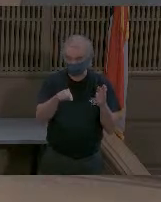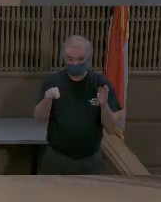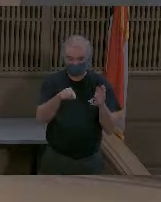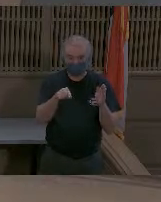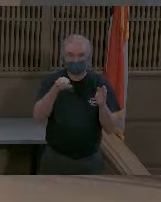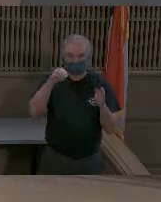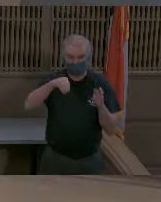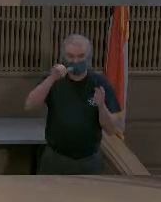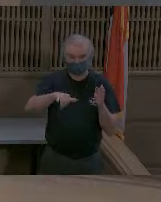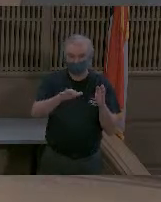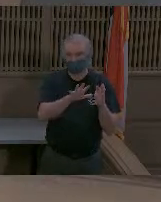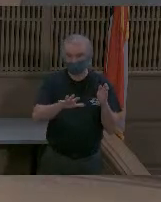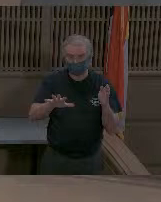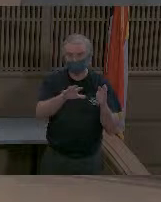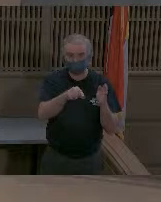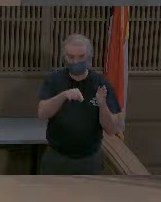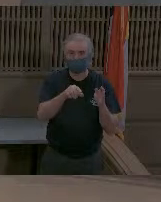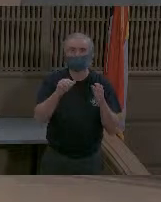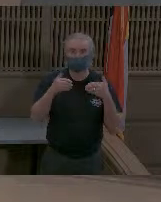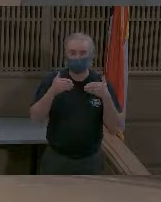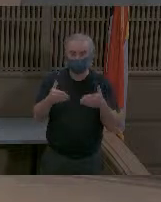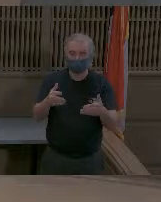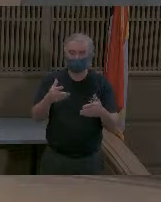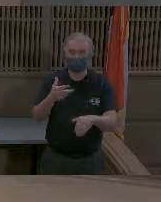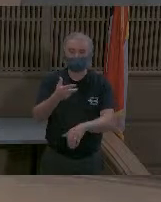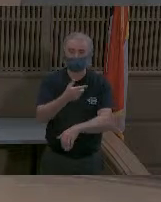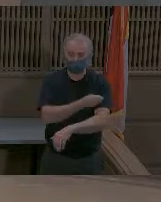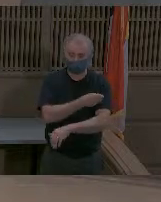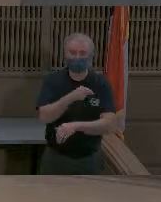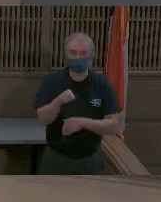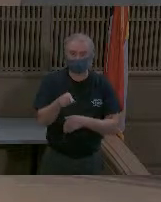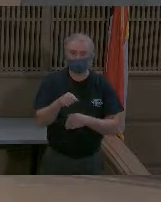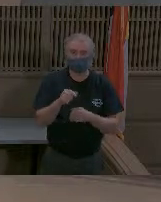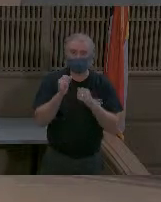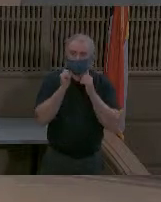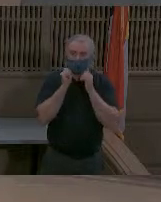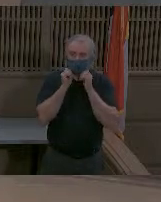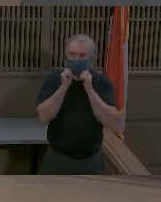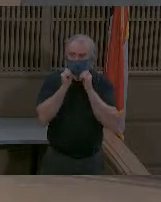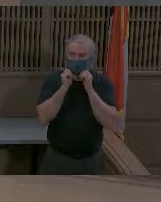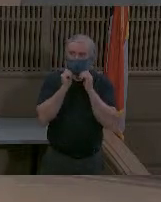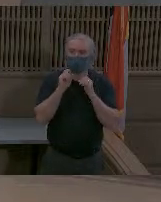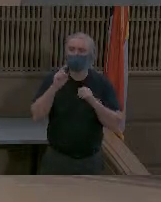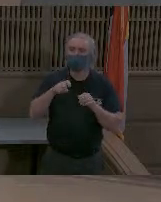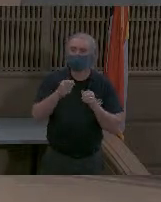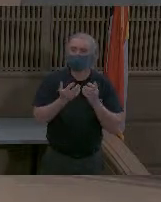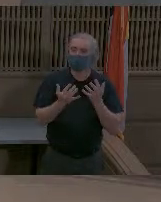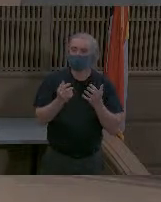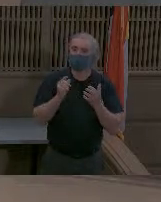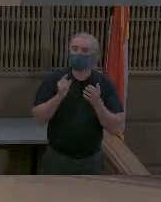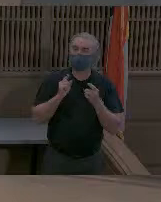to be fully protected. But you definitely have to wait until your isolation period is over.